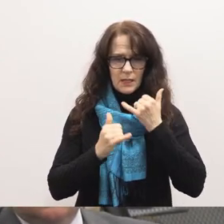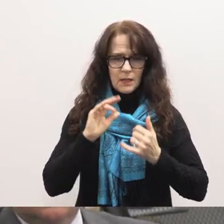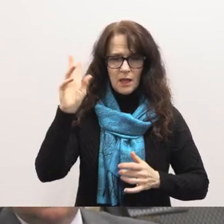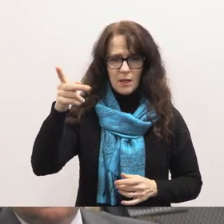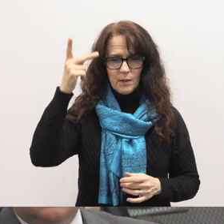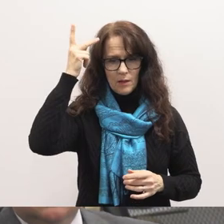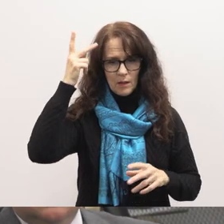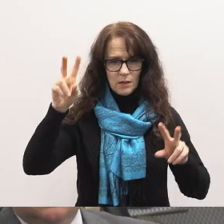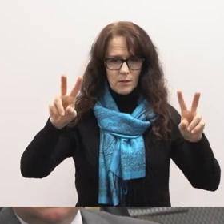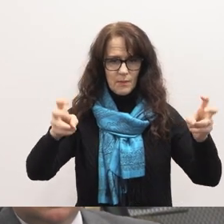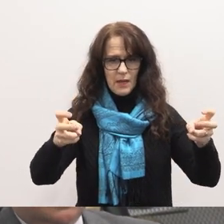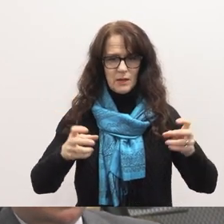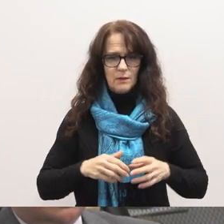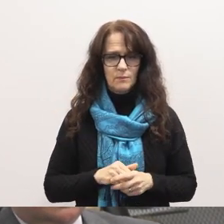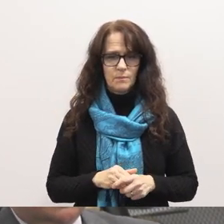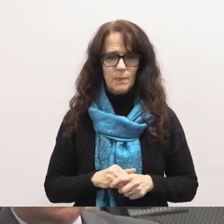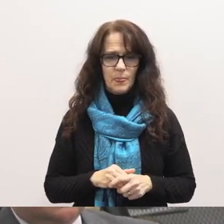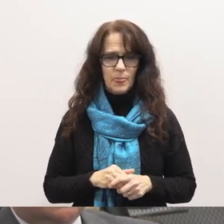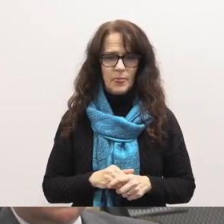political matter.